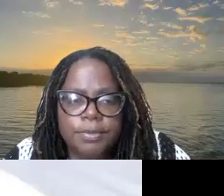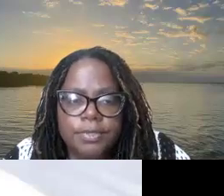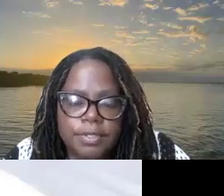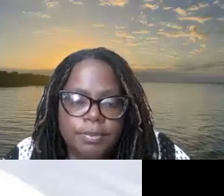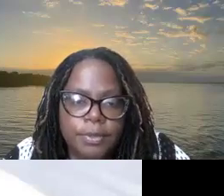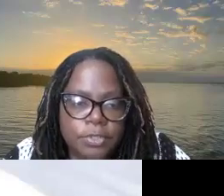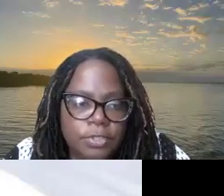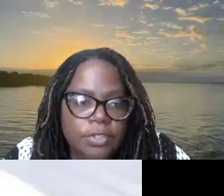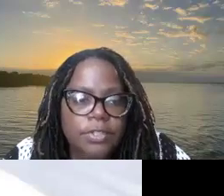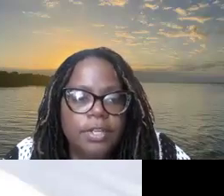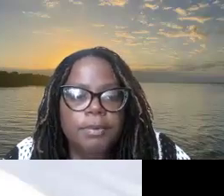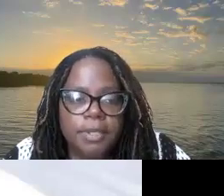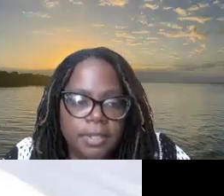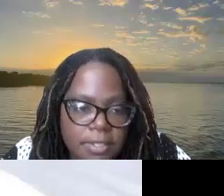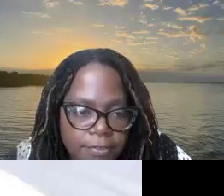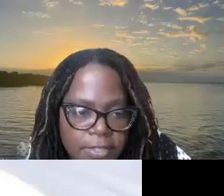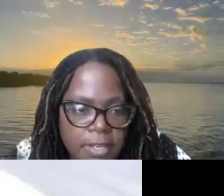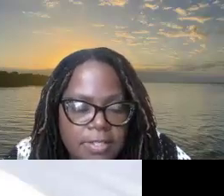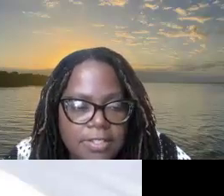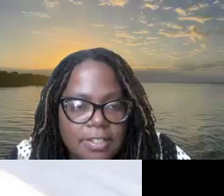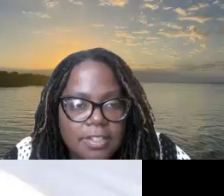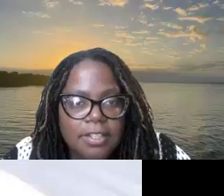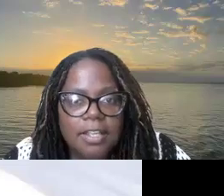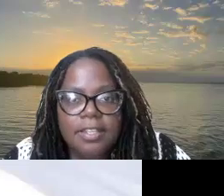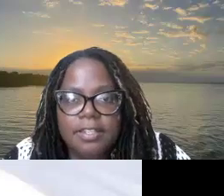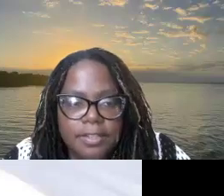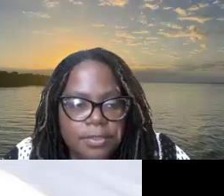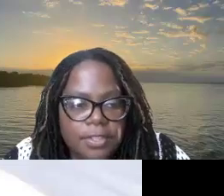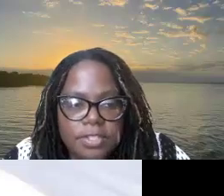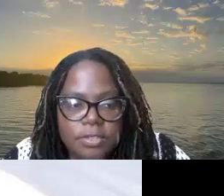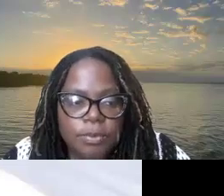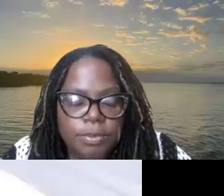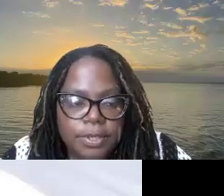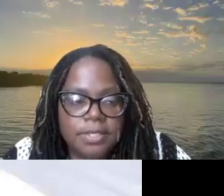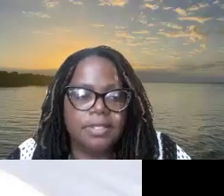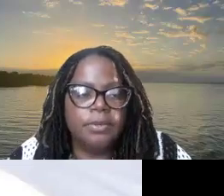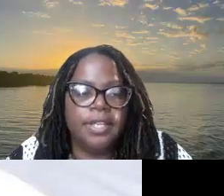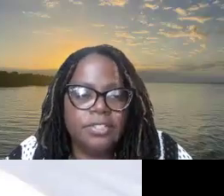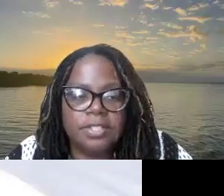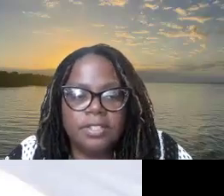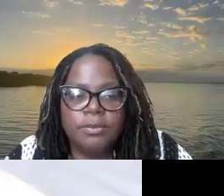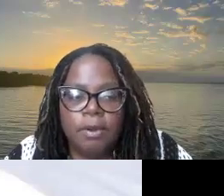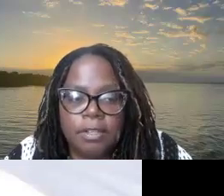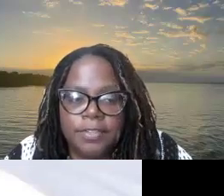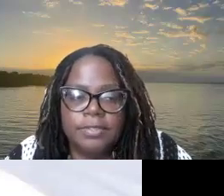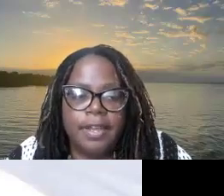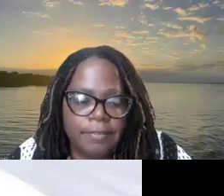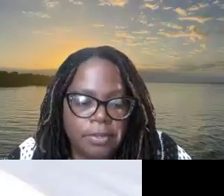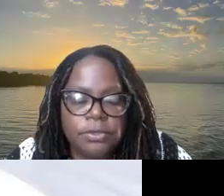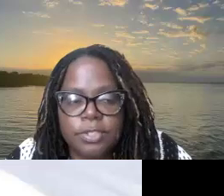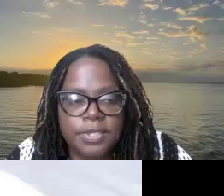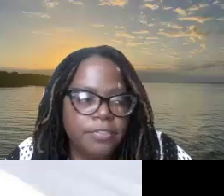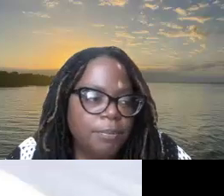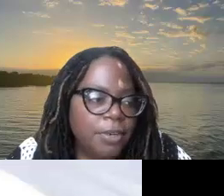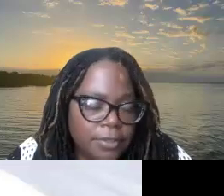Trauma-informed principles and approach, ability to self-assess. And then another thing that's extremely important is that no agency can do all of it. So